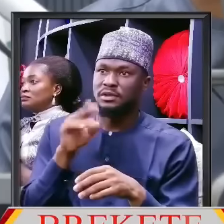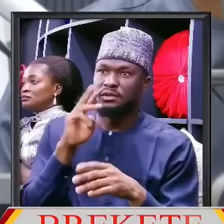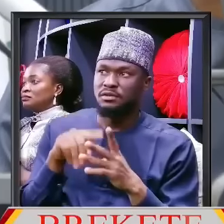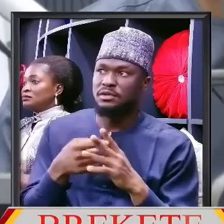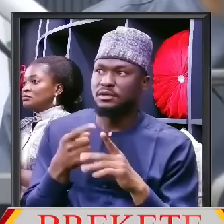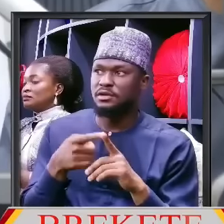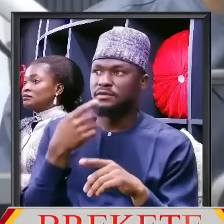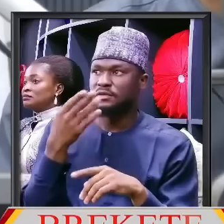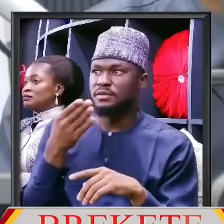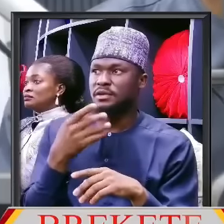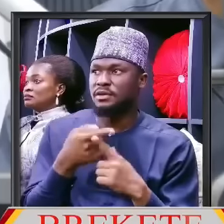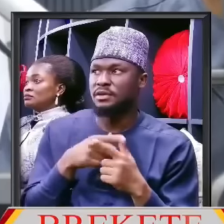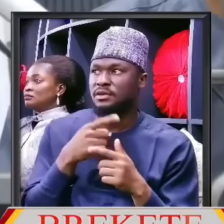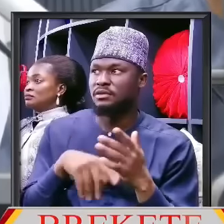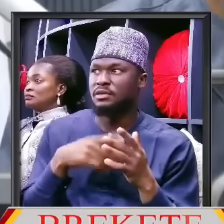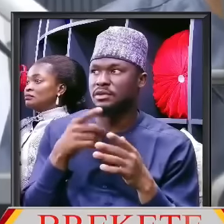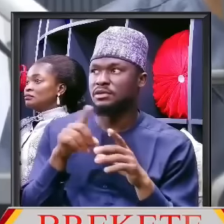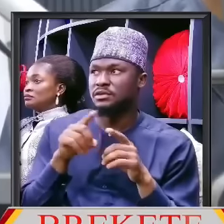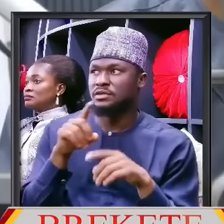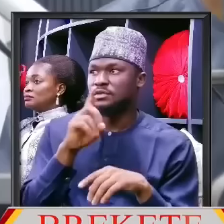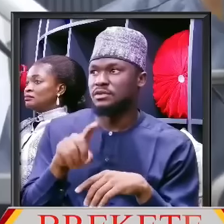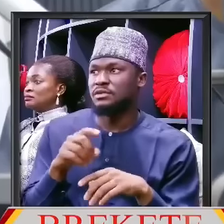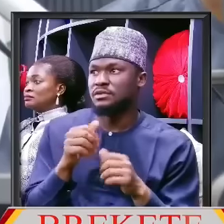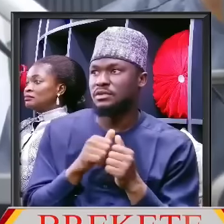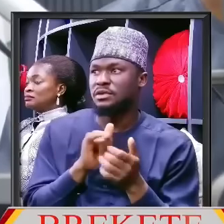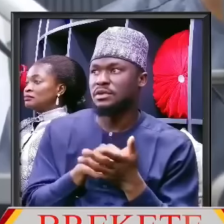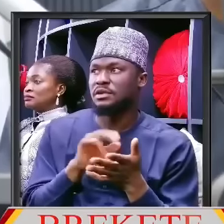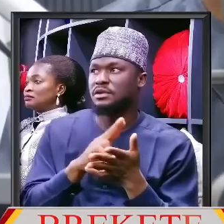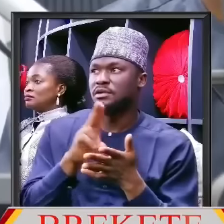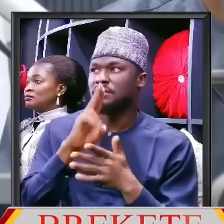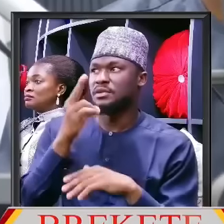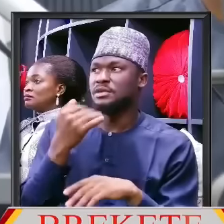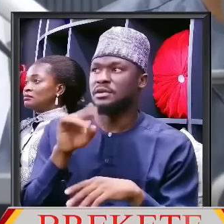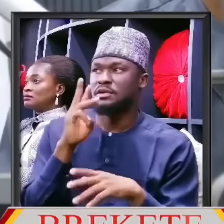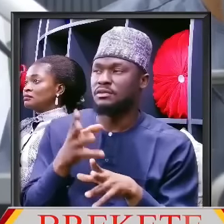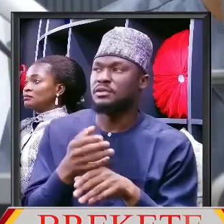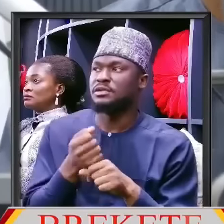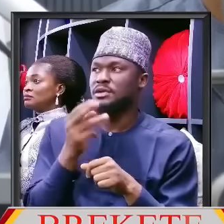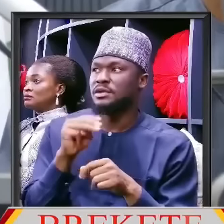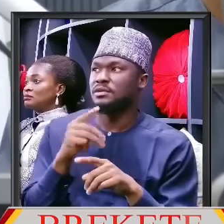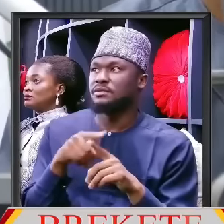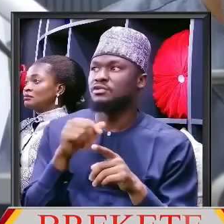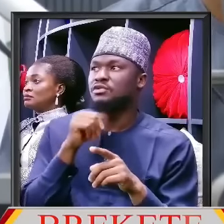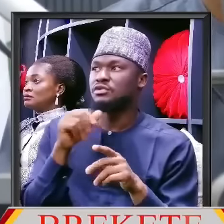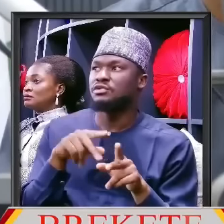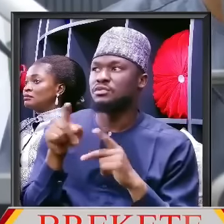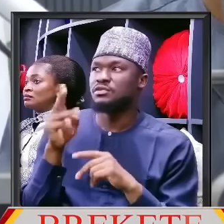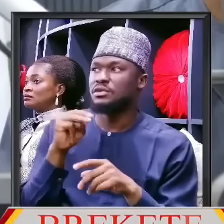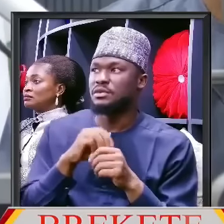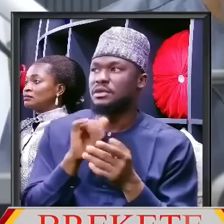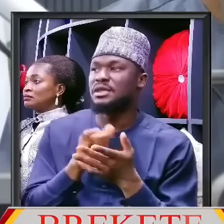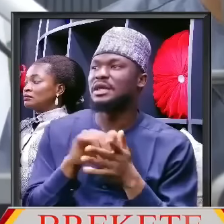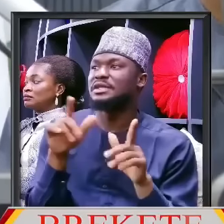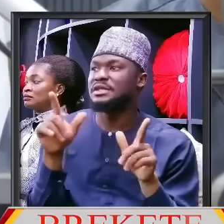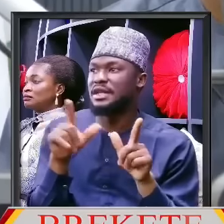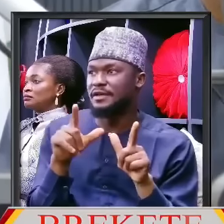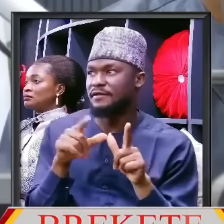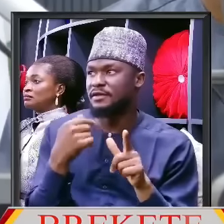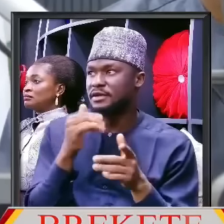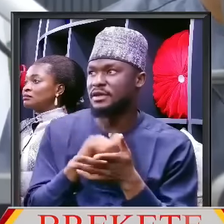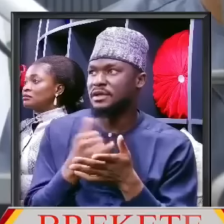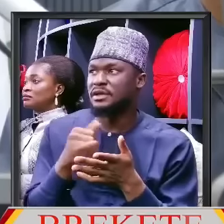from there. Yes. So what you know now they do with Ambrose Alli University now? They will take them, but they will not put them in 400 level.